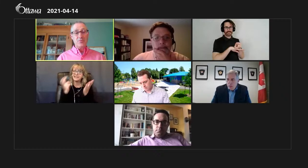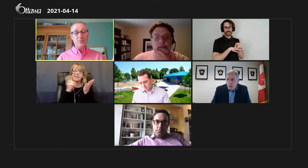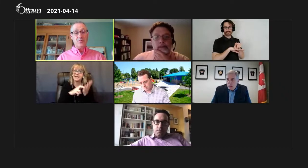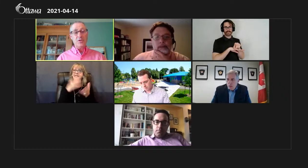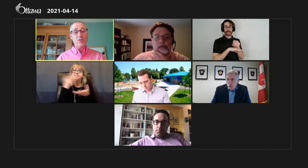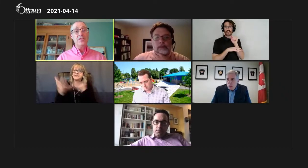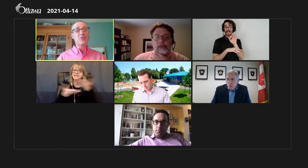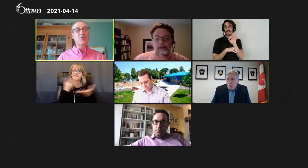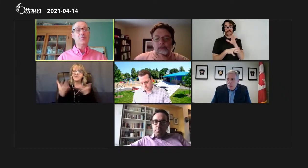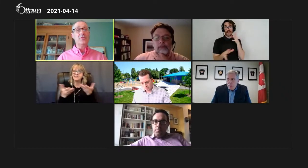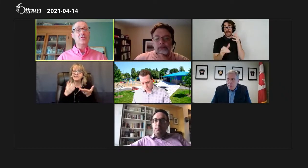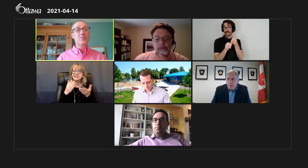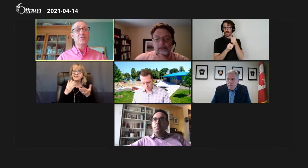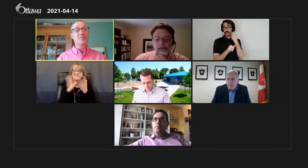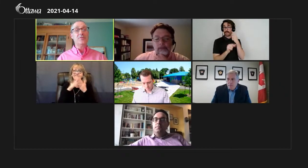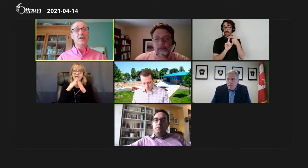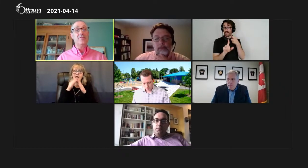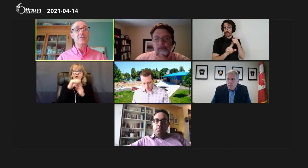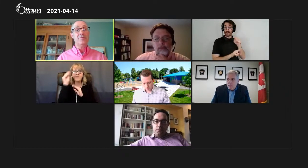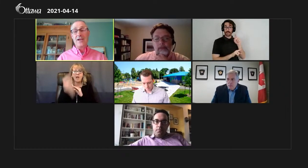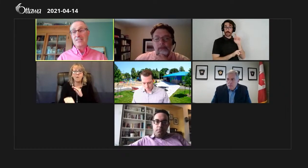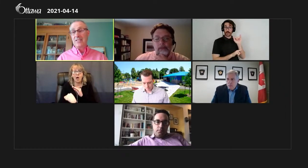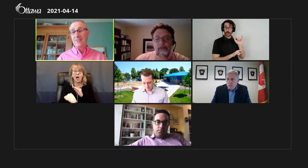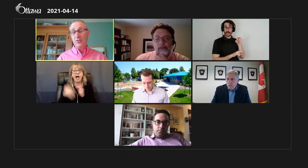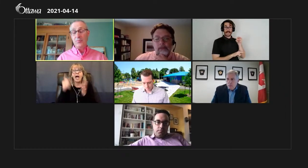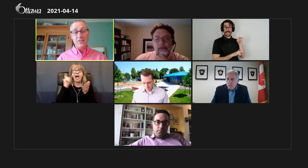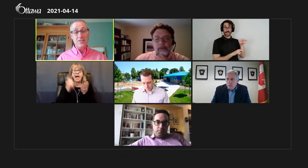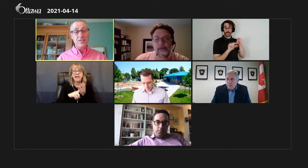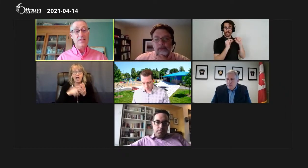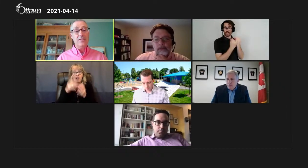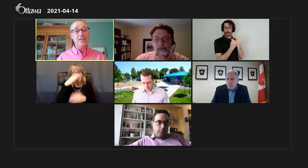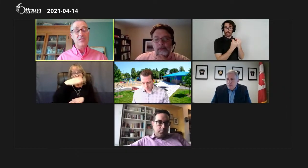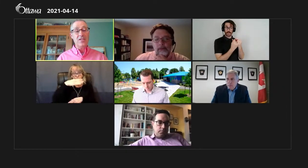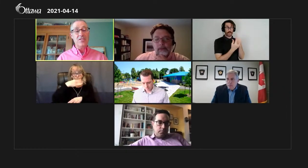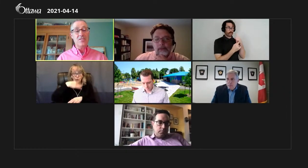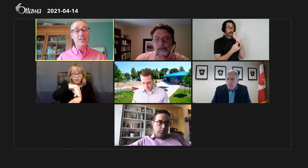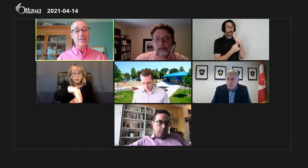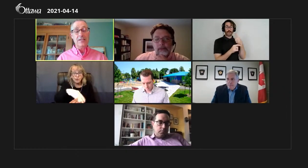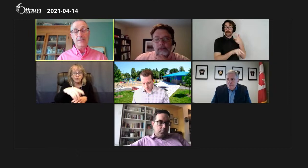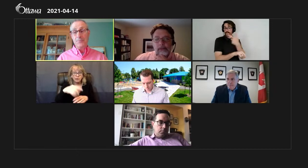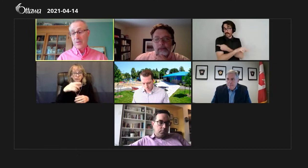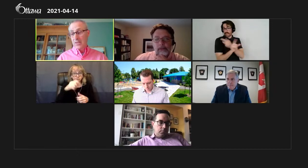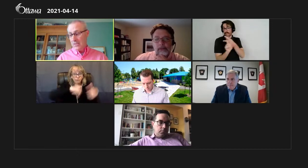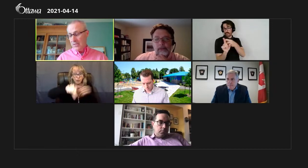updates through Tony's group in terms of vaccine developments and changes